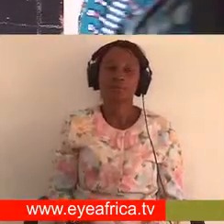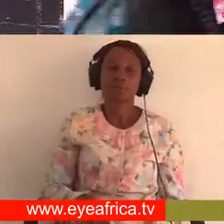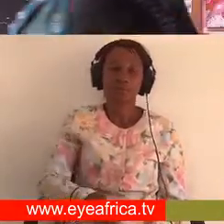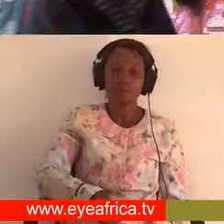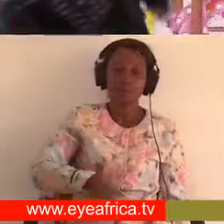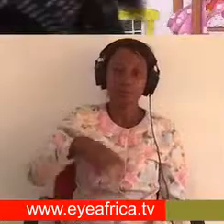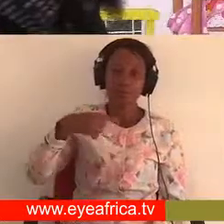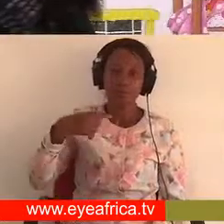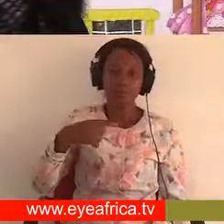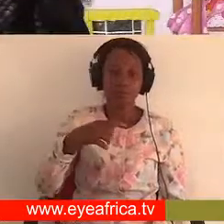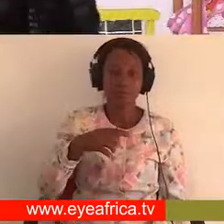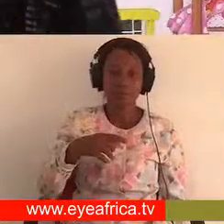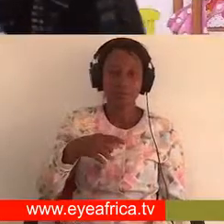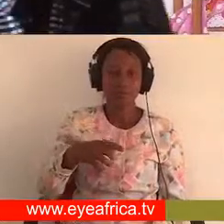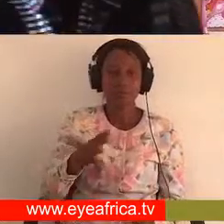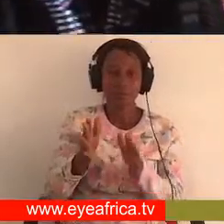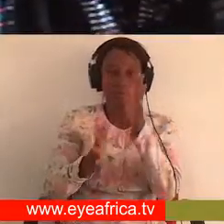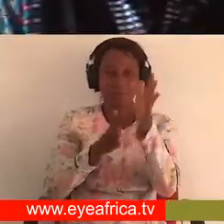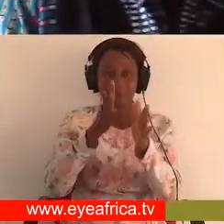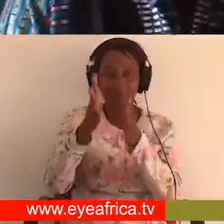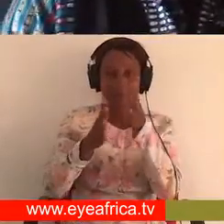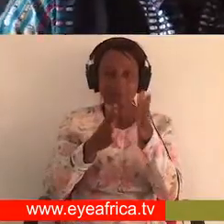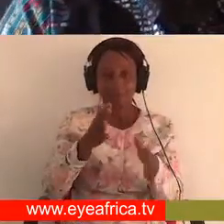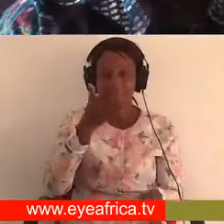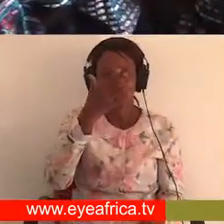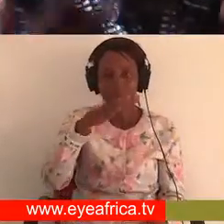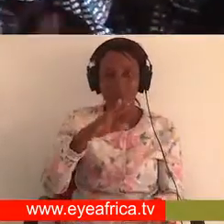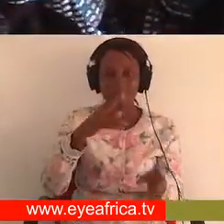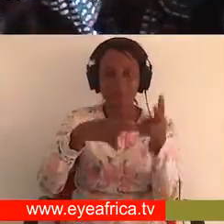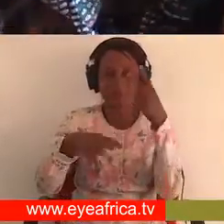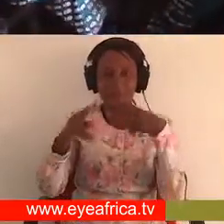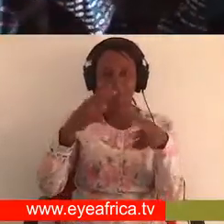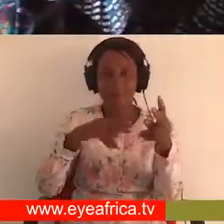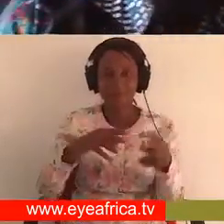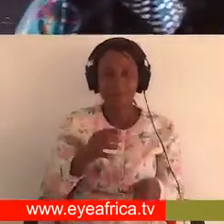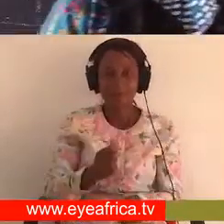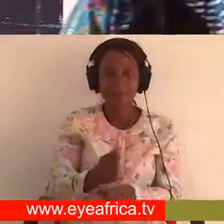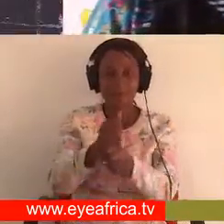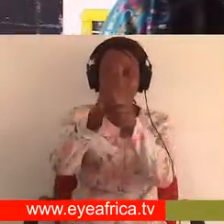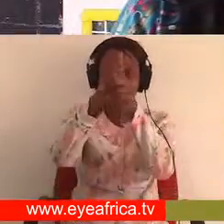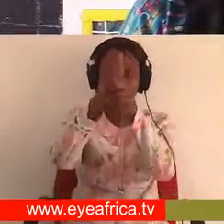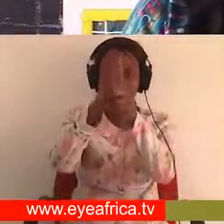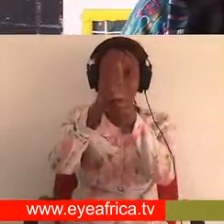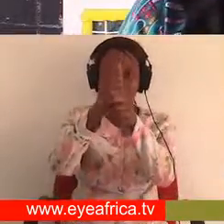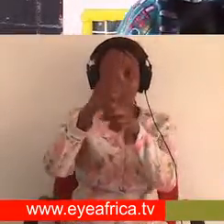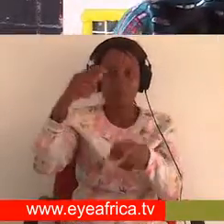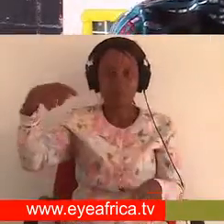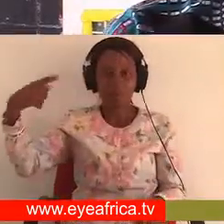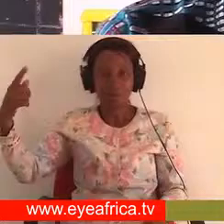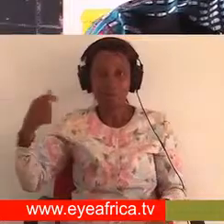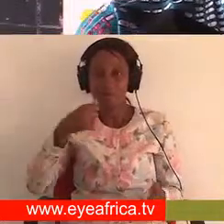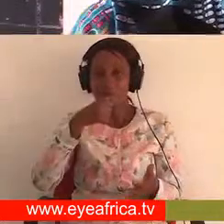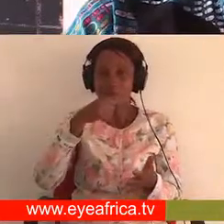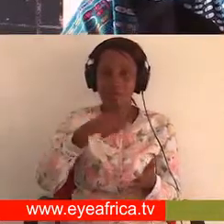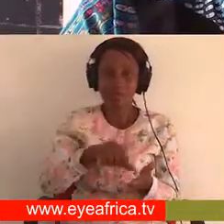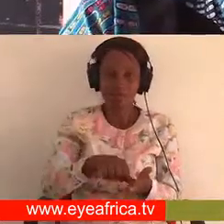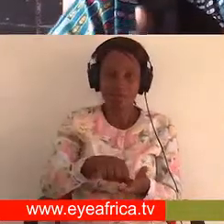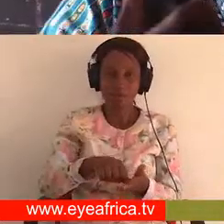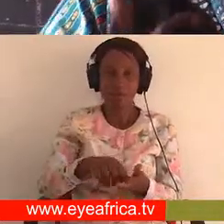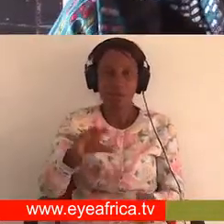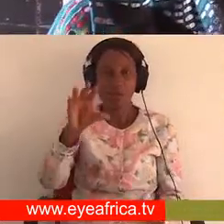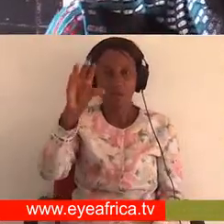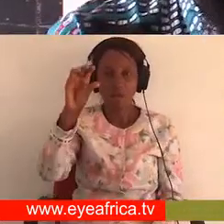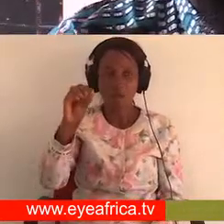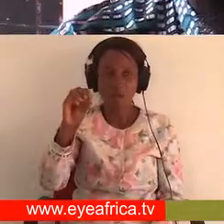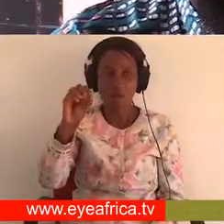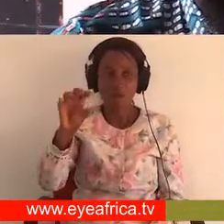hear from the story and we are able to sound out the letter